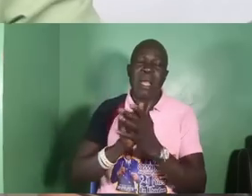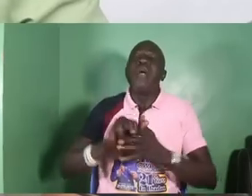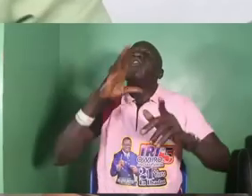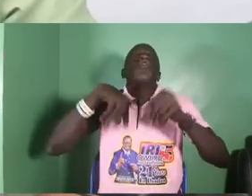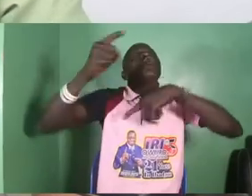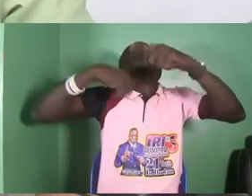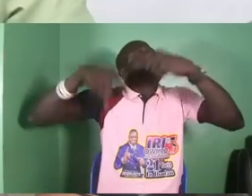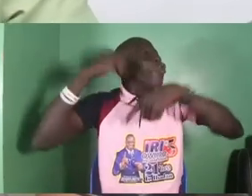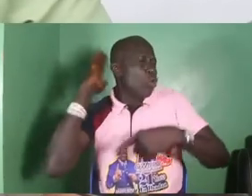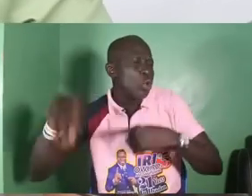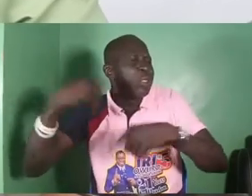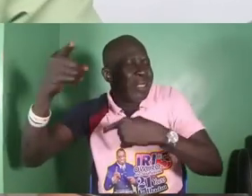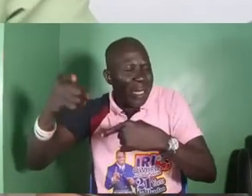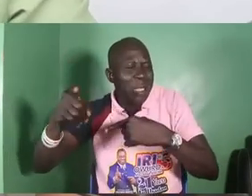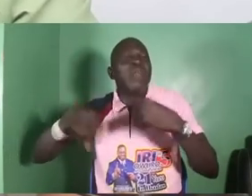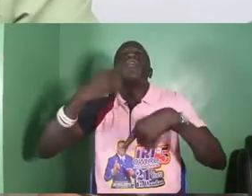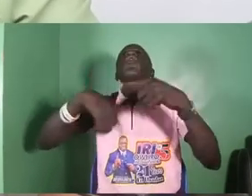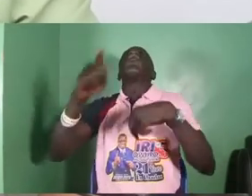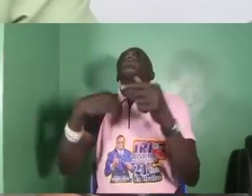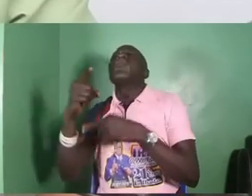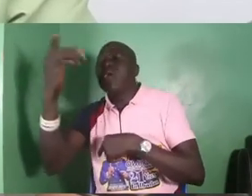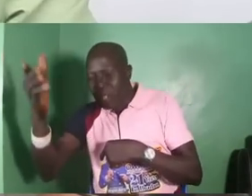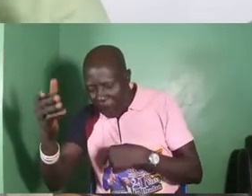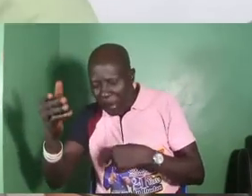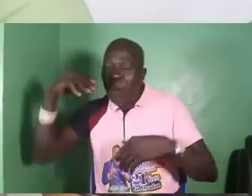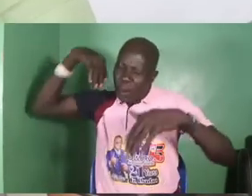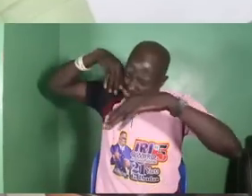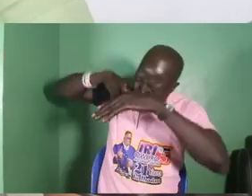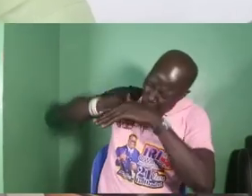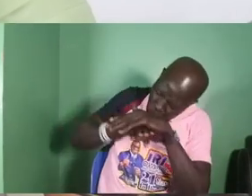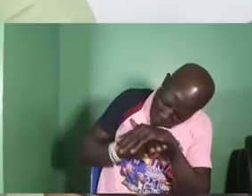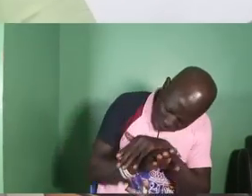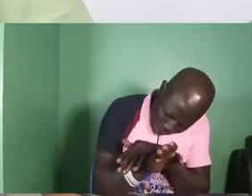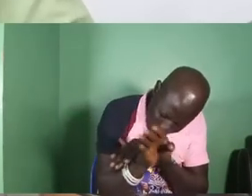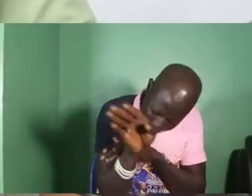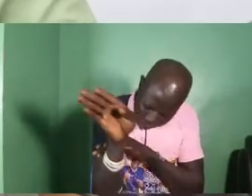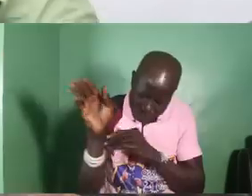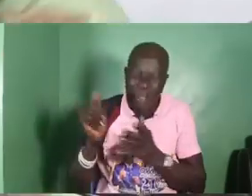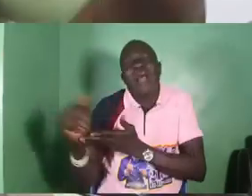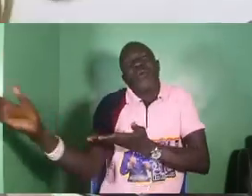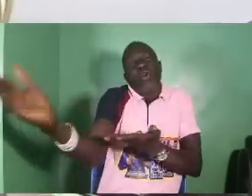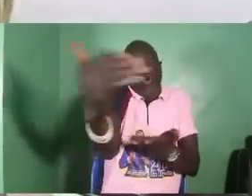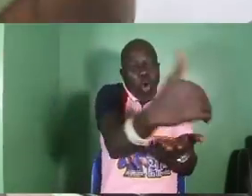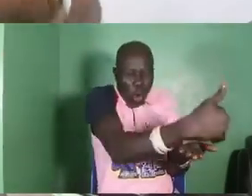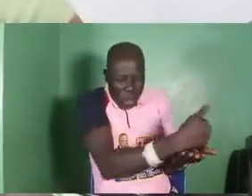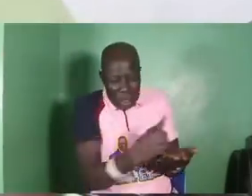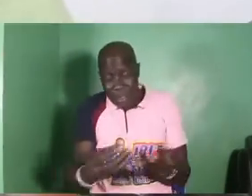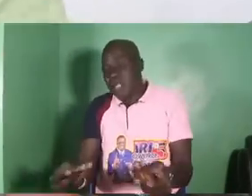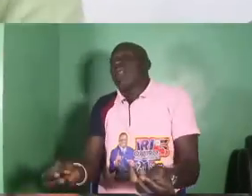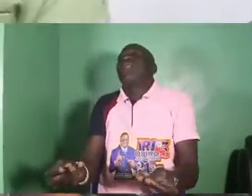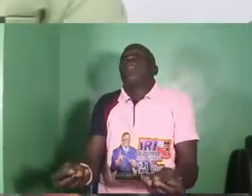or there. Only come along. Let the sheep go see that. Can't get them. Where does it fit? Yes, in Gaile, no. Hey,